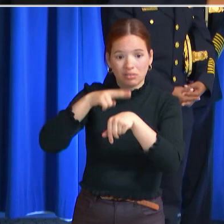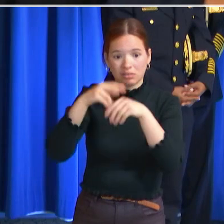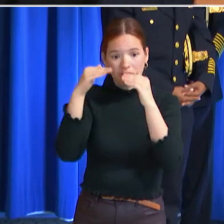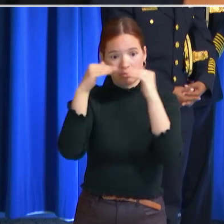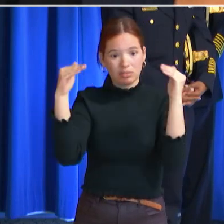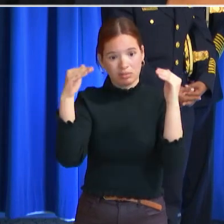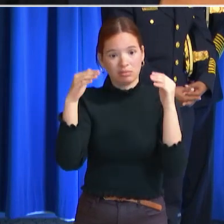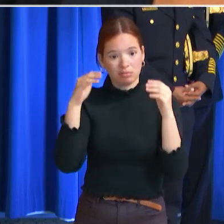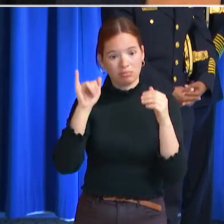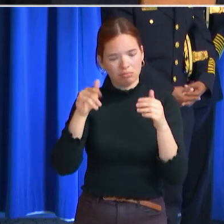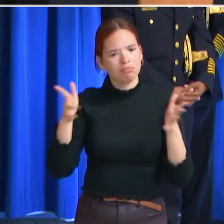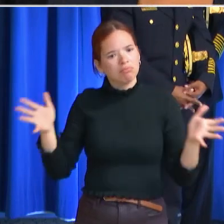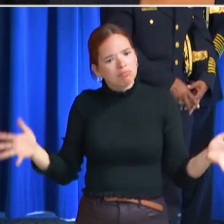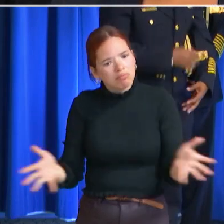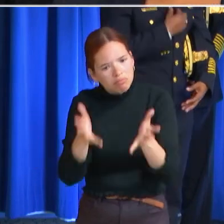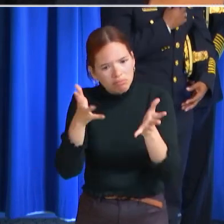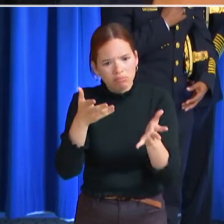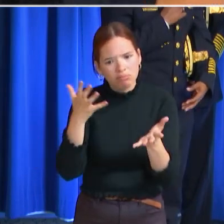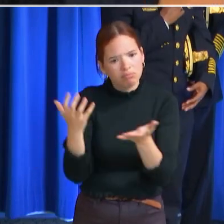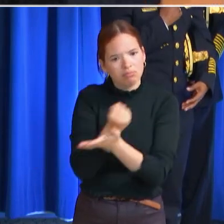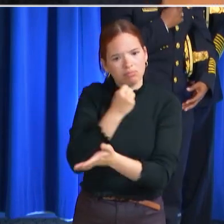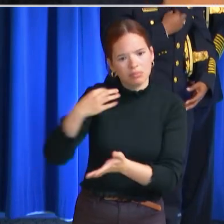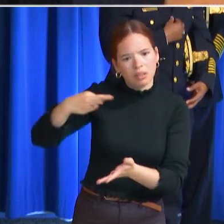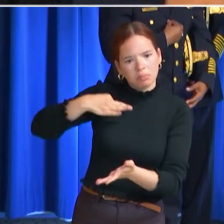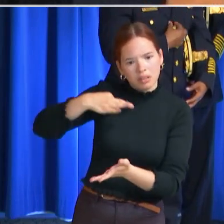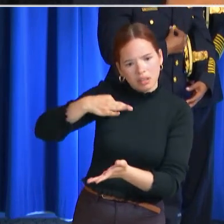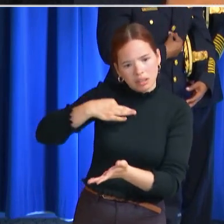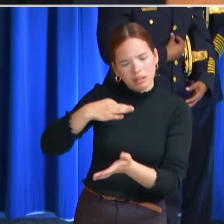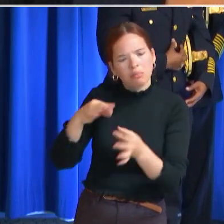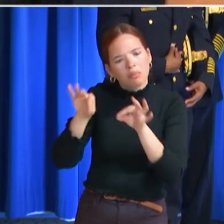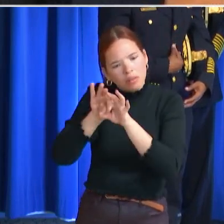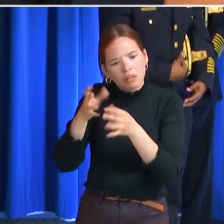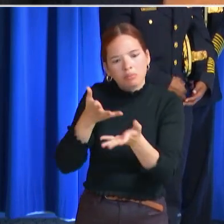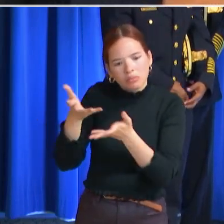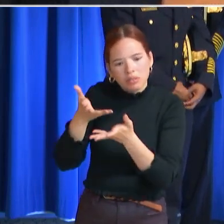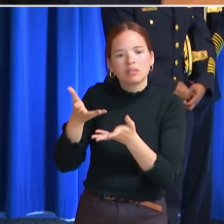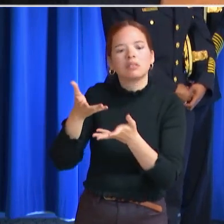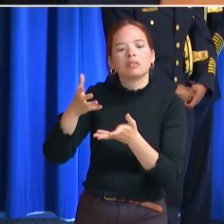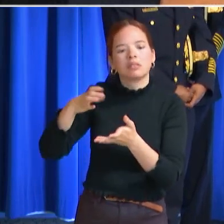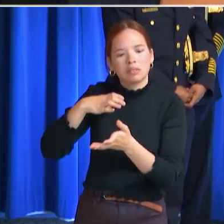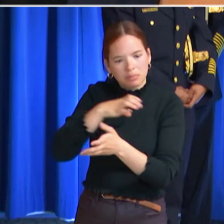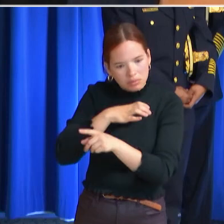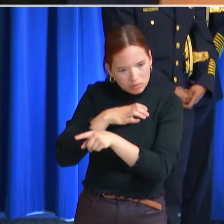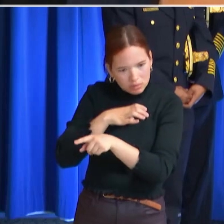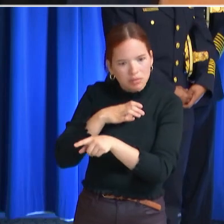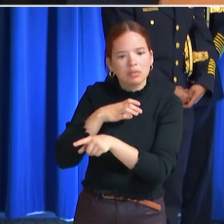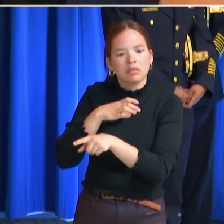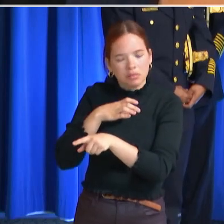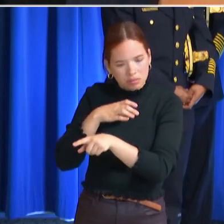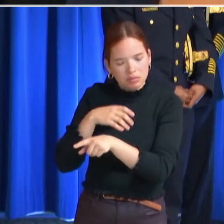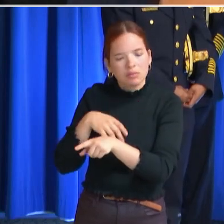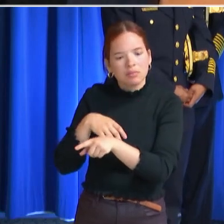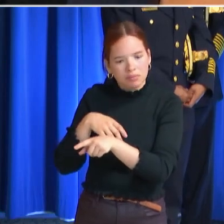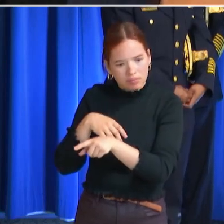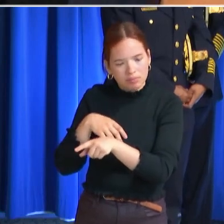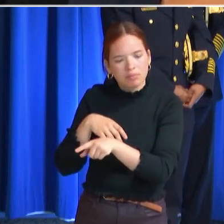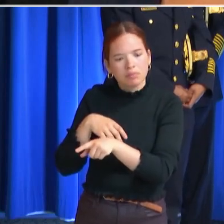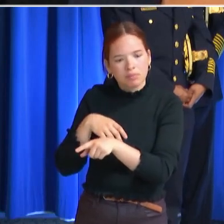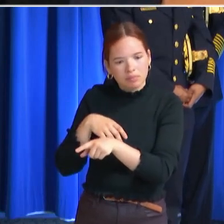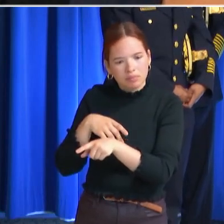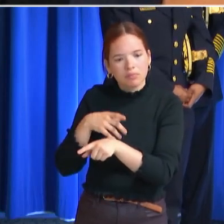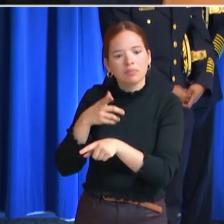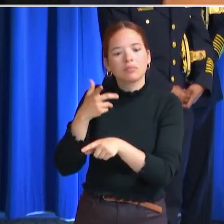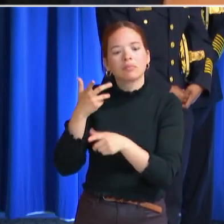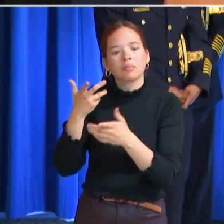also be a site where we will engage our public and the community and our stakeholders in the process. And so our goal is to have an